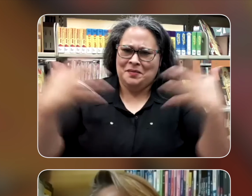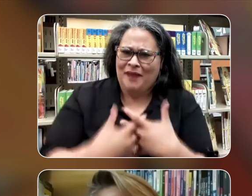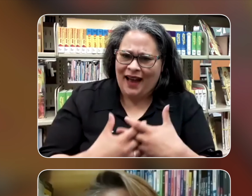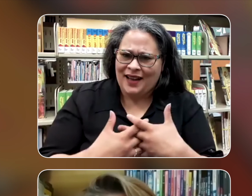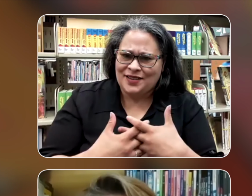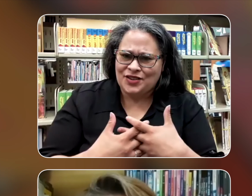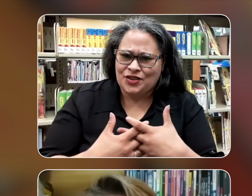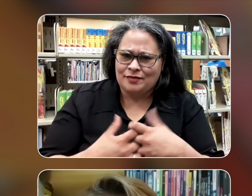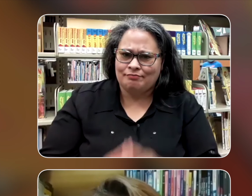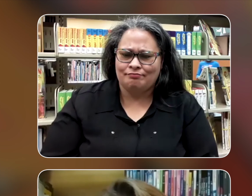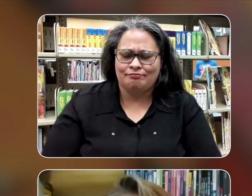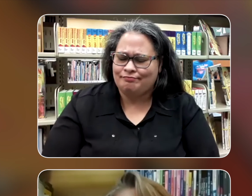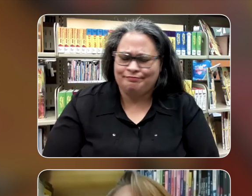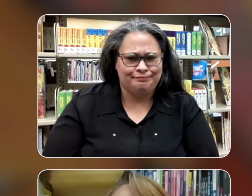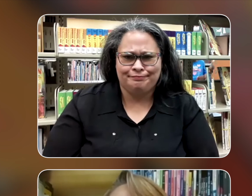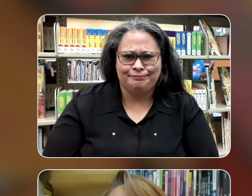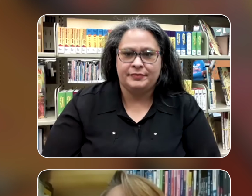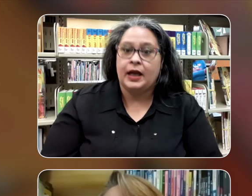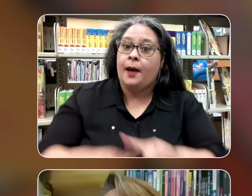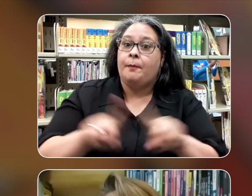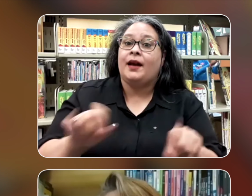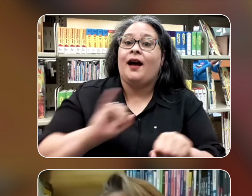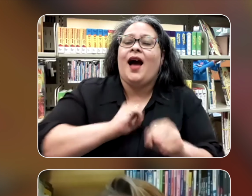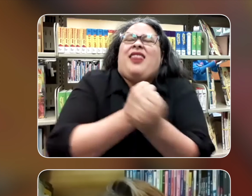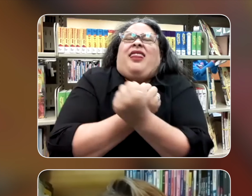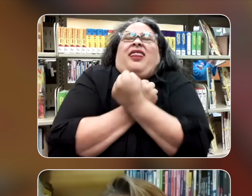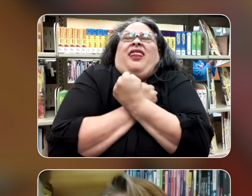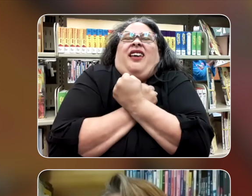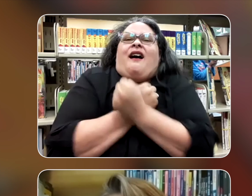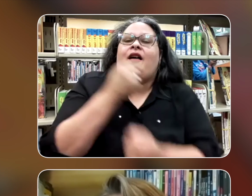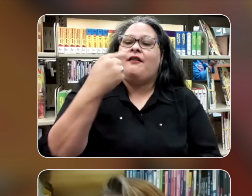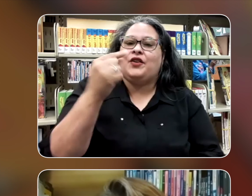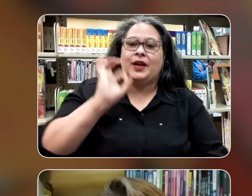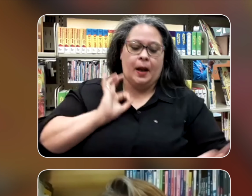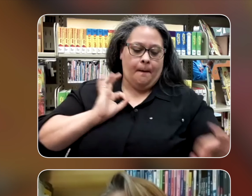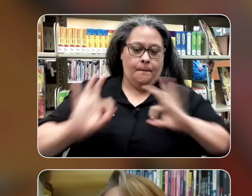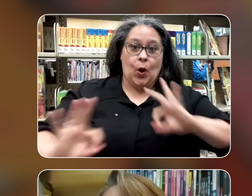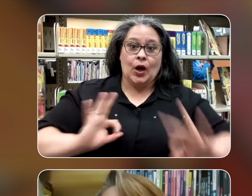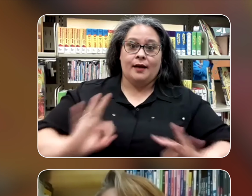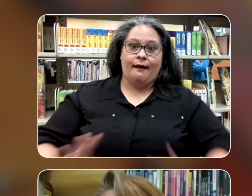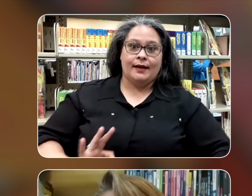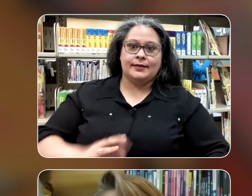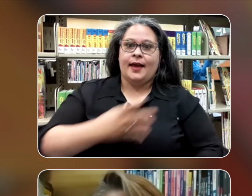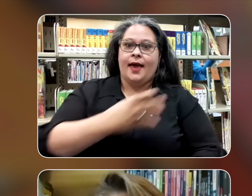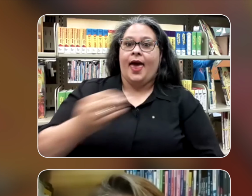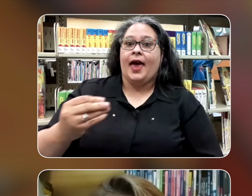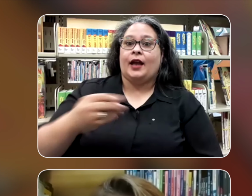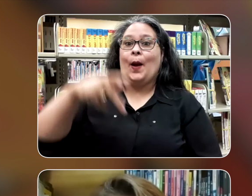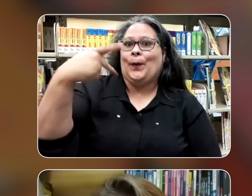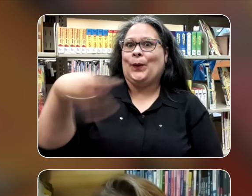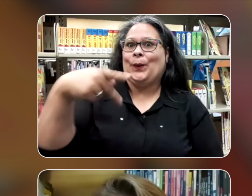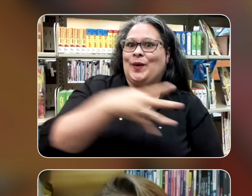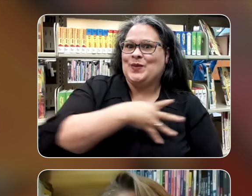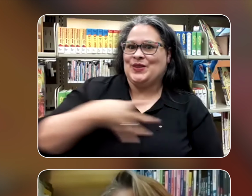They clash. But I love green polka dots and purple